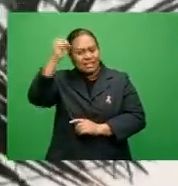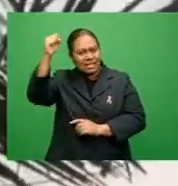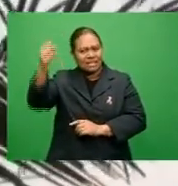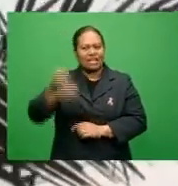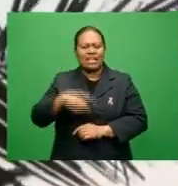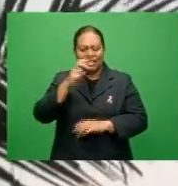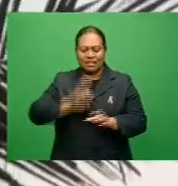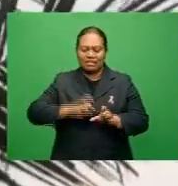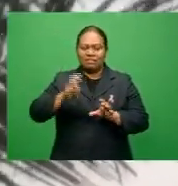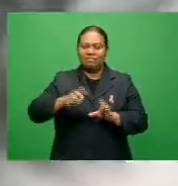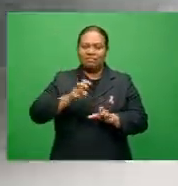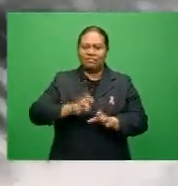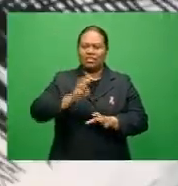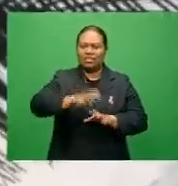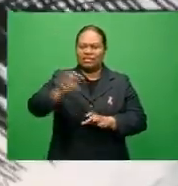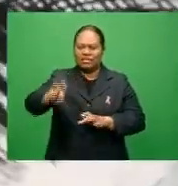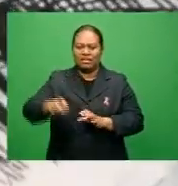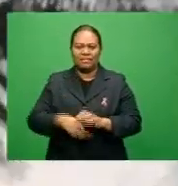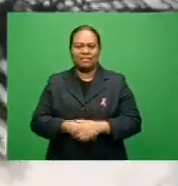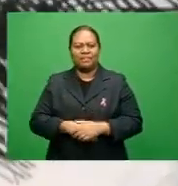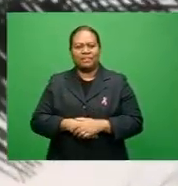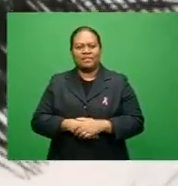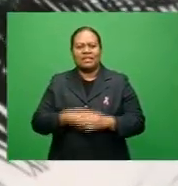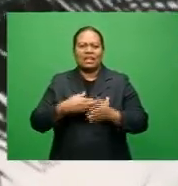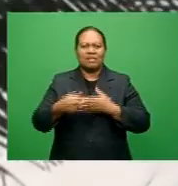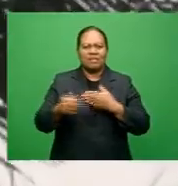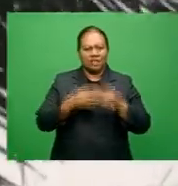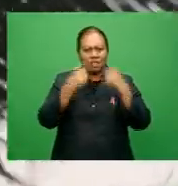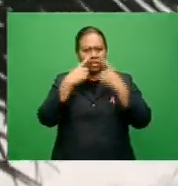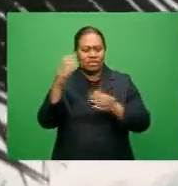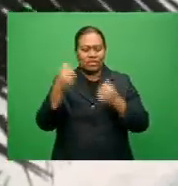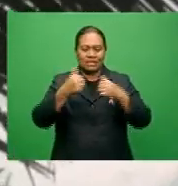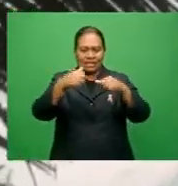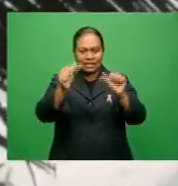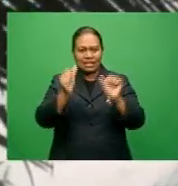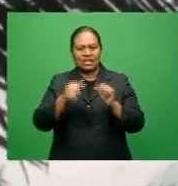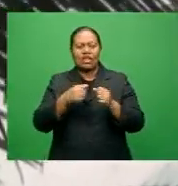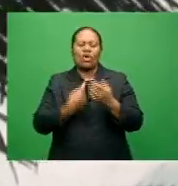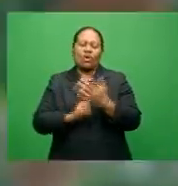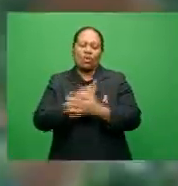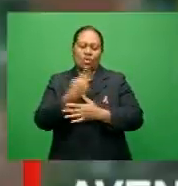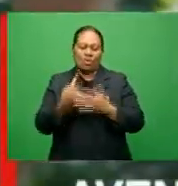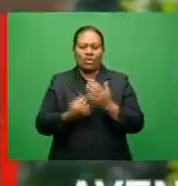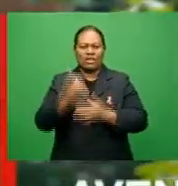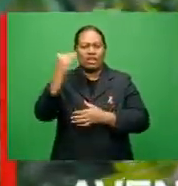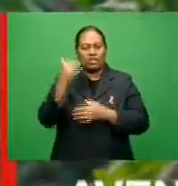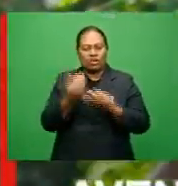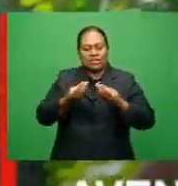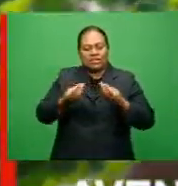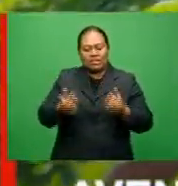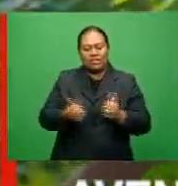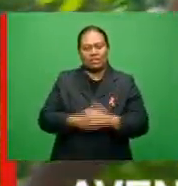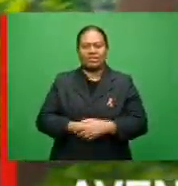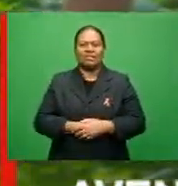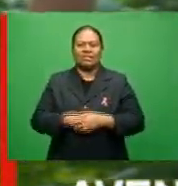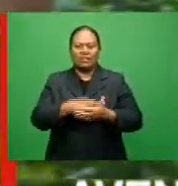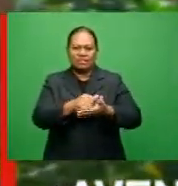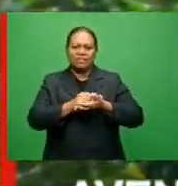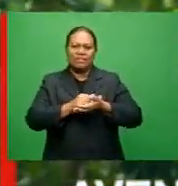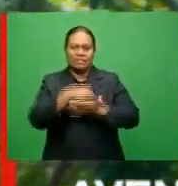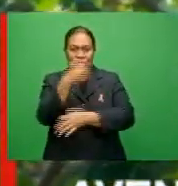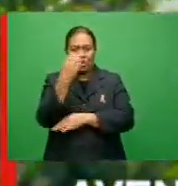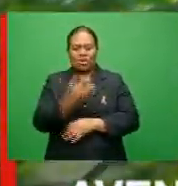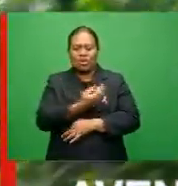jumping instead of using the bridges. Despite the program's success, experts say this is only a short-term solution, and restoration of rainforests should